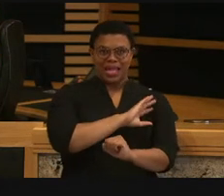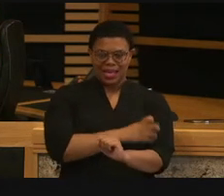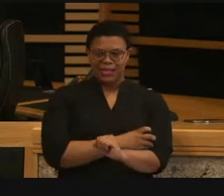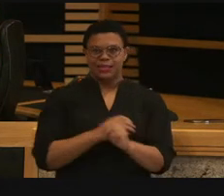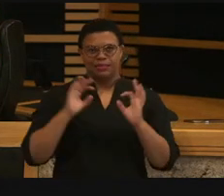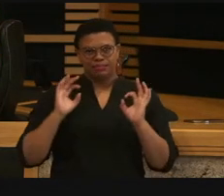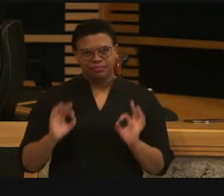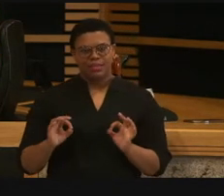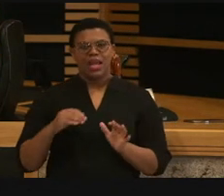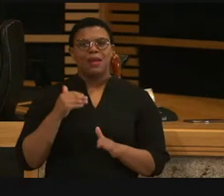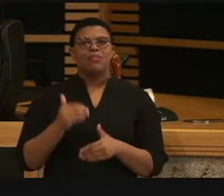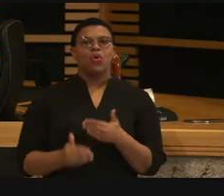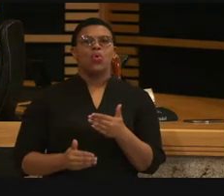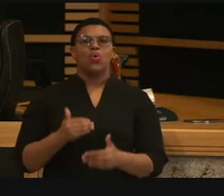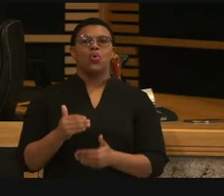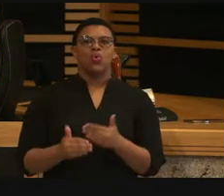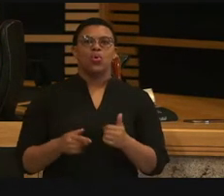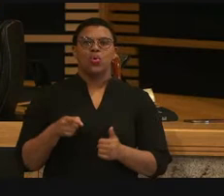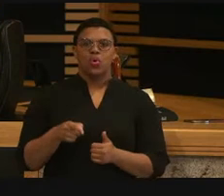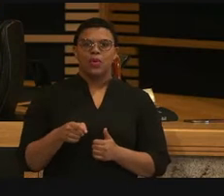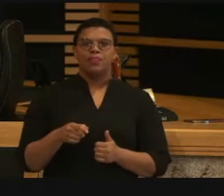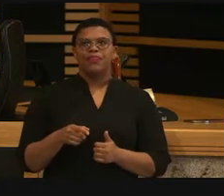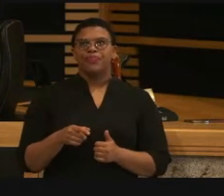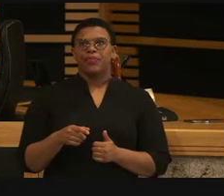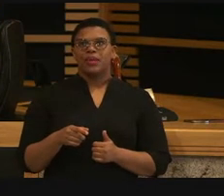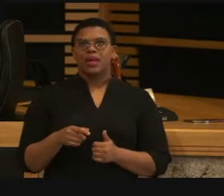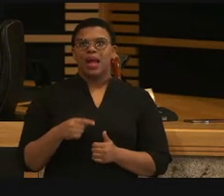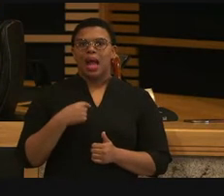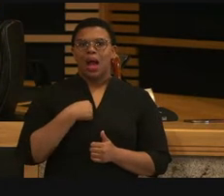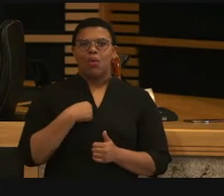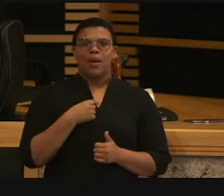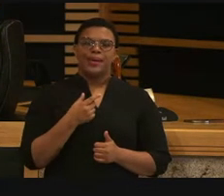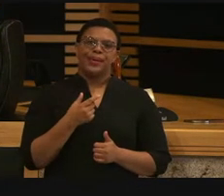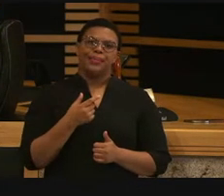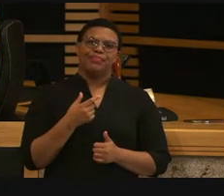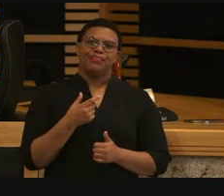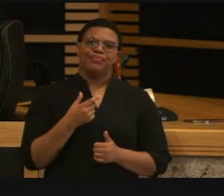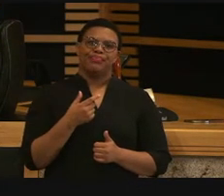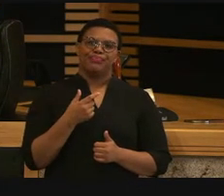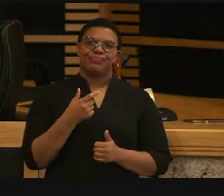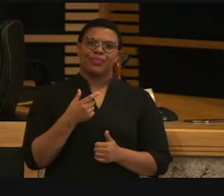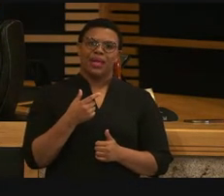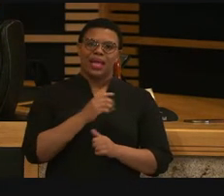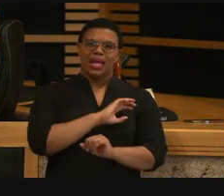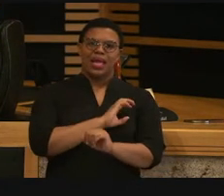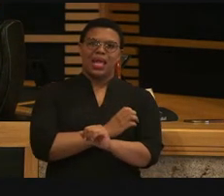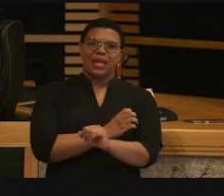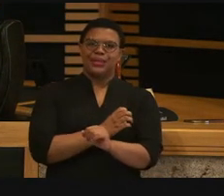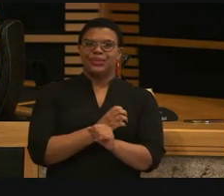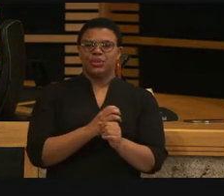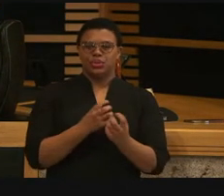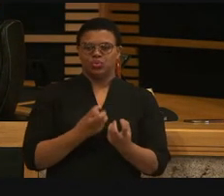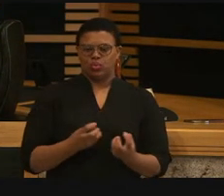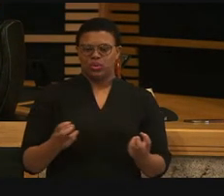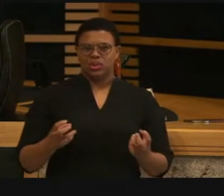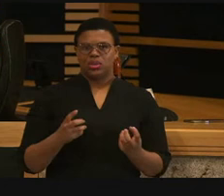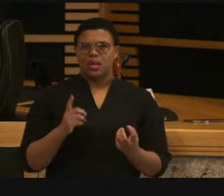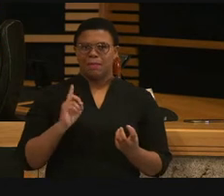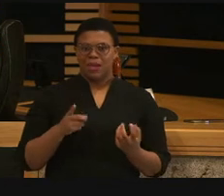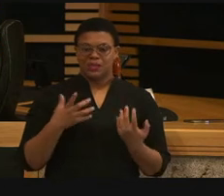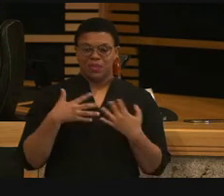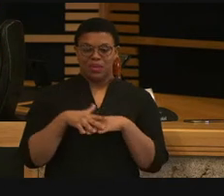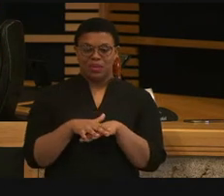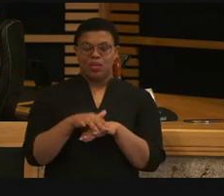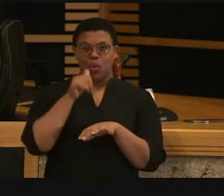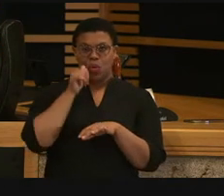the process of defossilization of our energy sources must be pursued over a medium term over